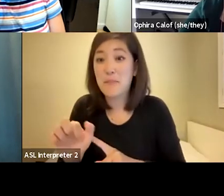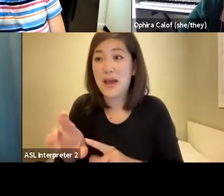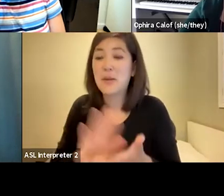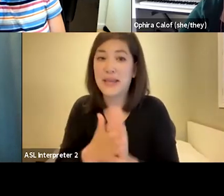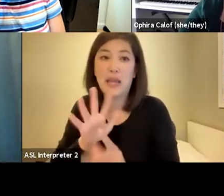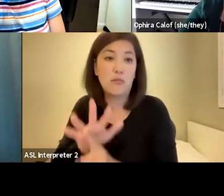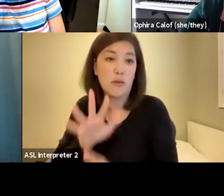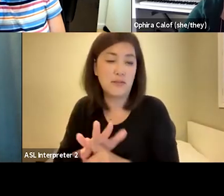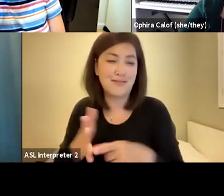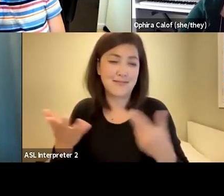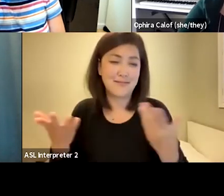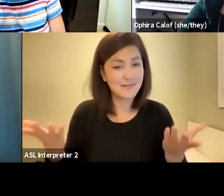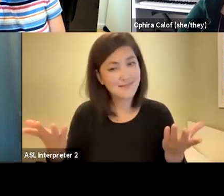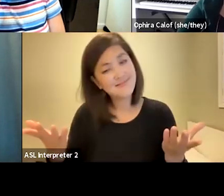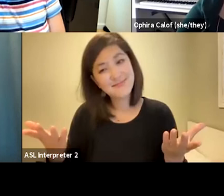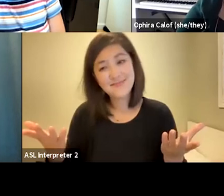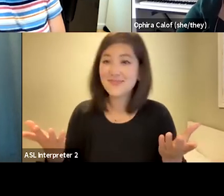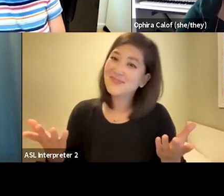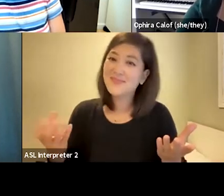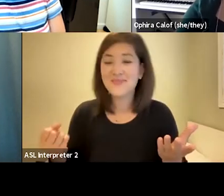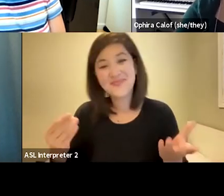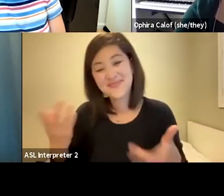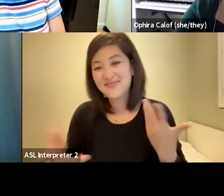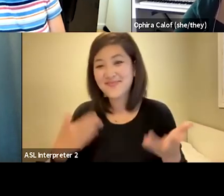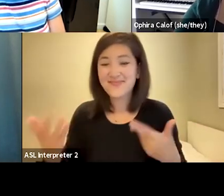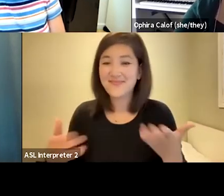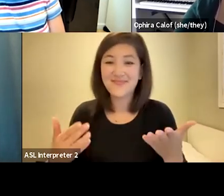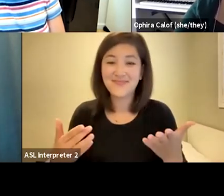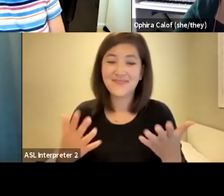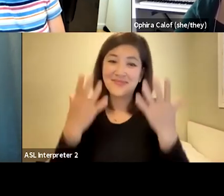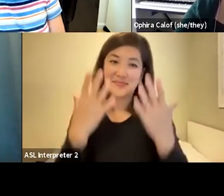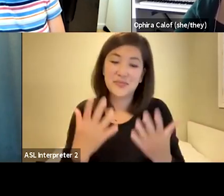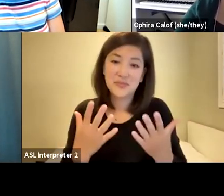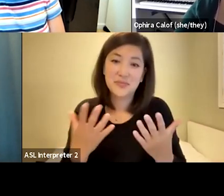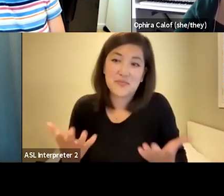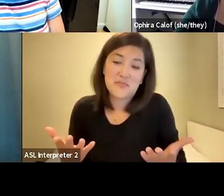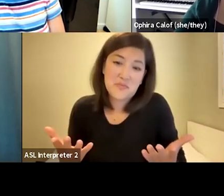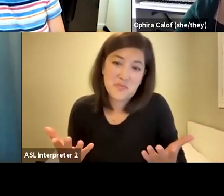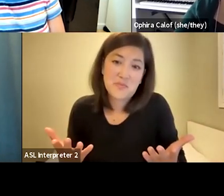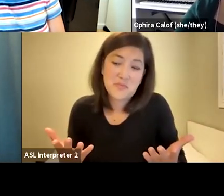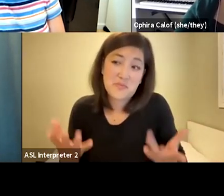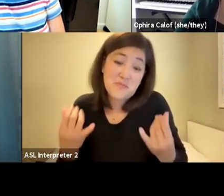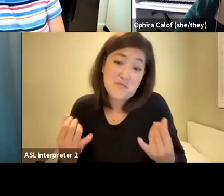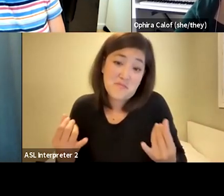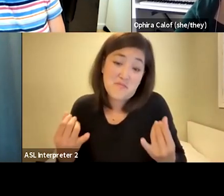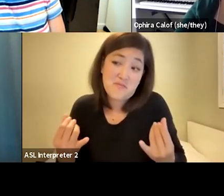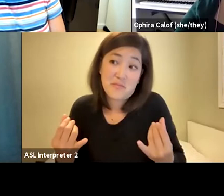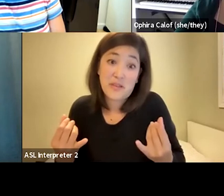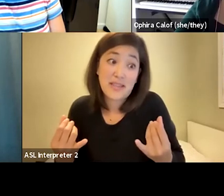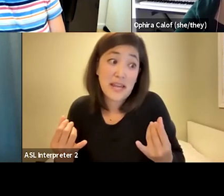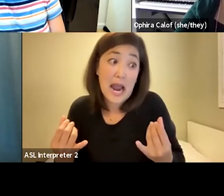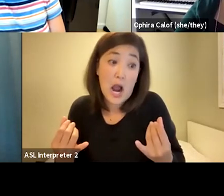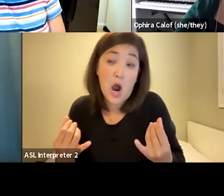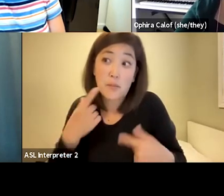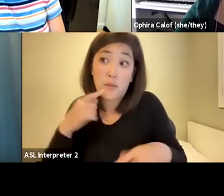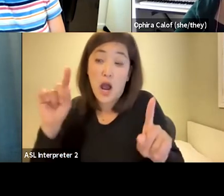think that right there kind of encompasses how, you know, it's unfortunate how at times diverse stories aren't really seen unless trauma is tied to them,